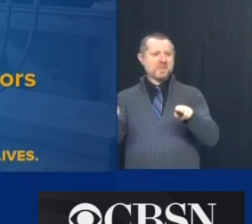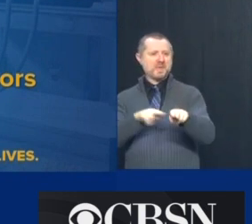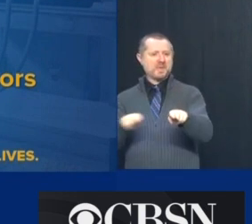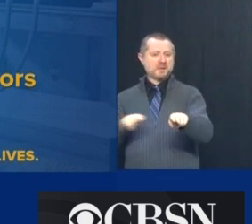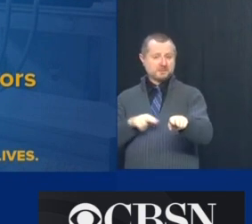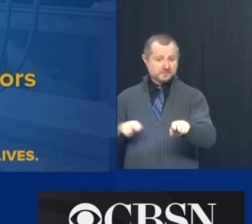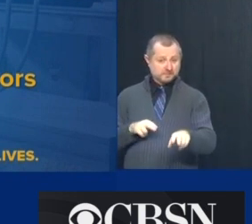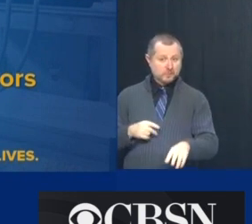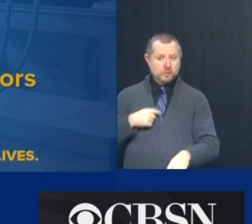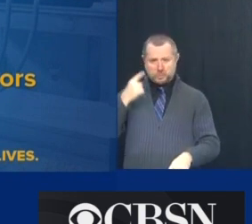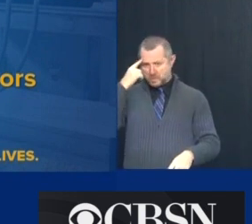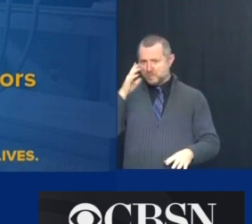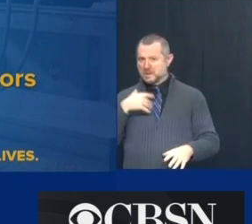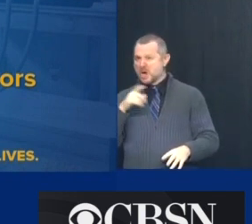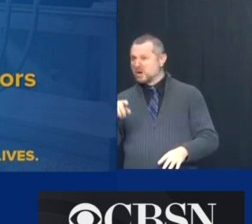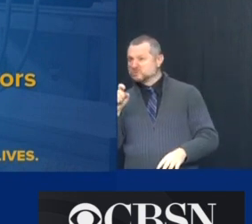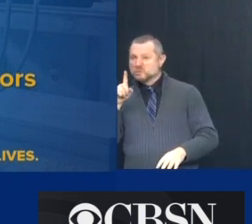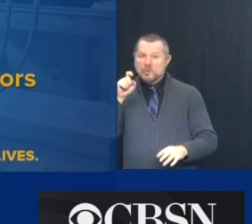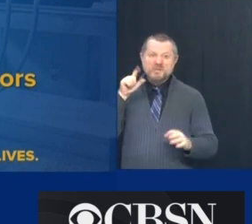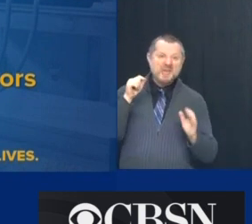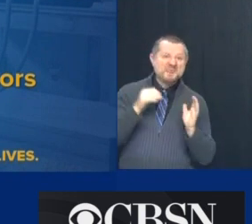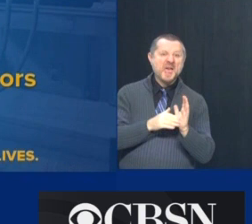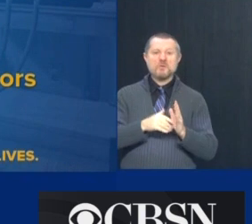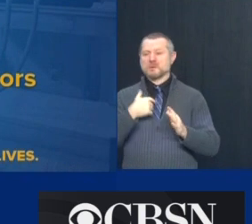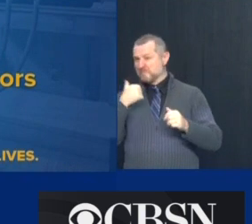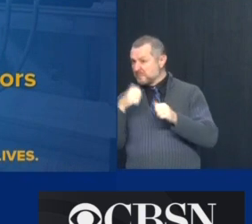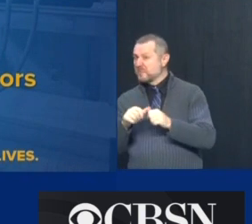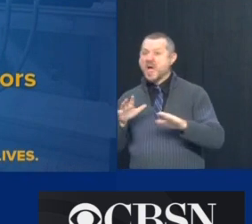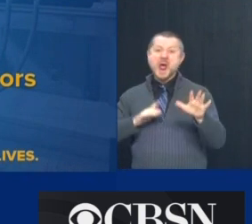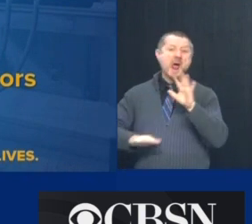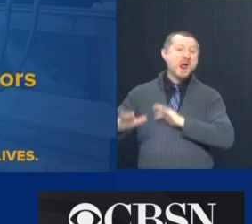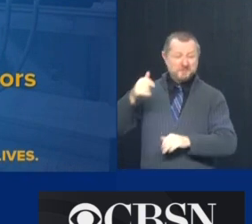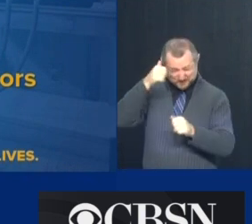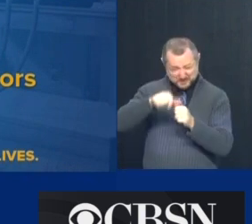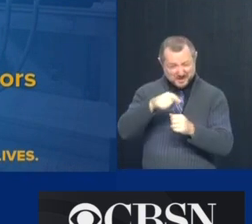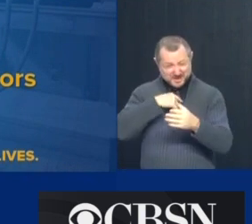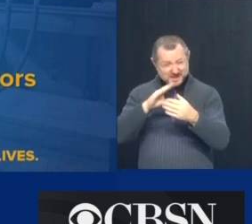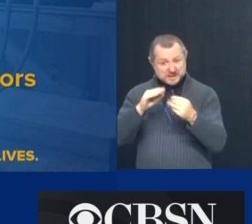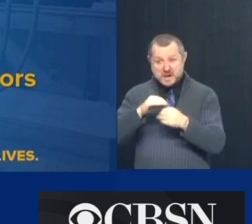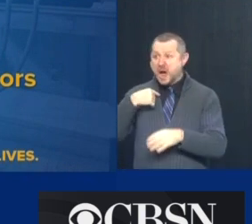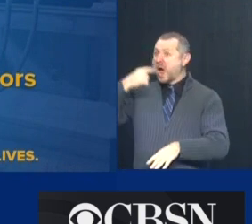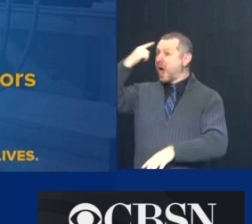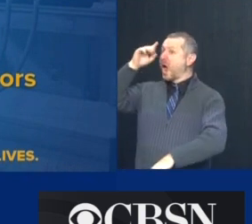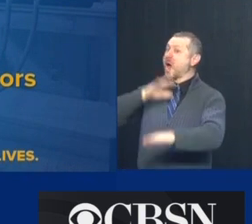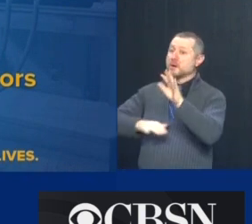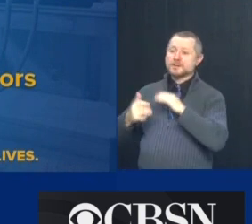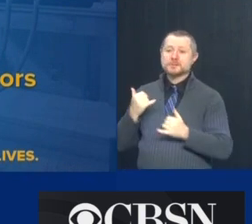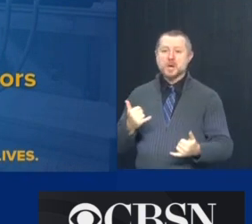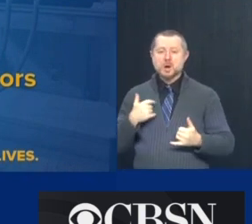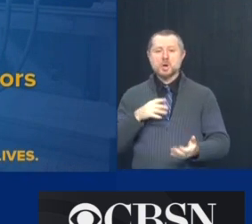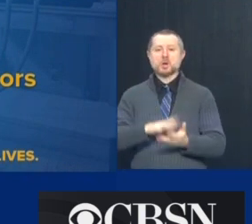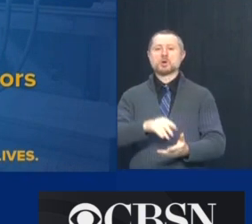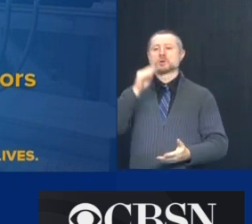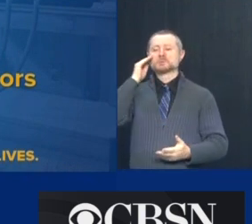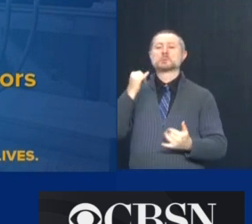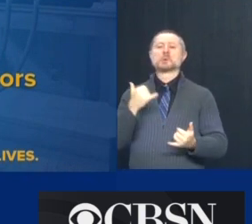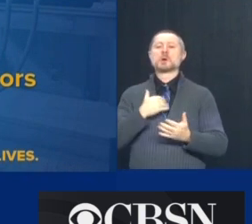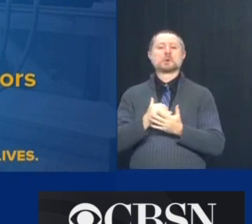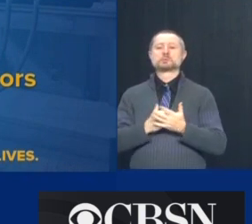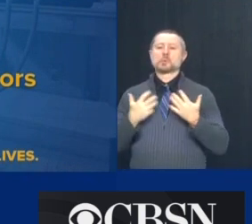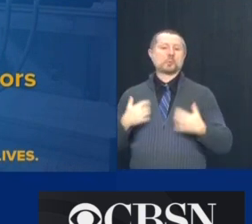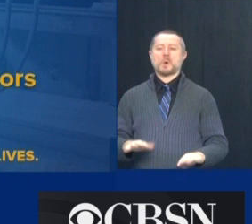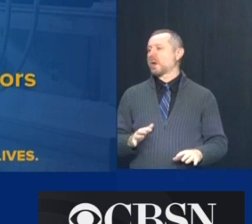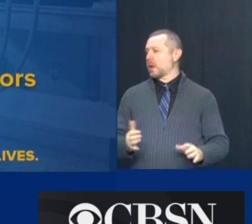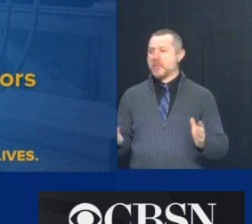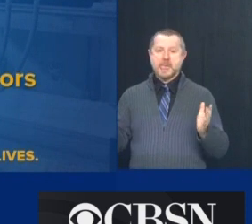this nightmare. And we're going to correct for the lessons we learned during this nightmare.